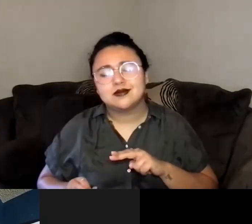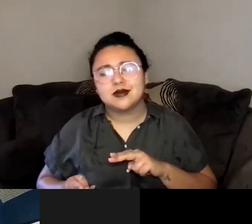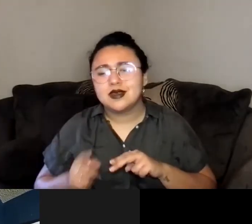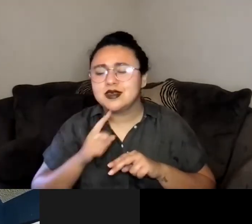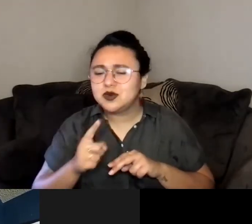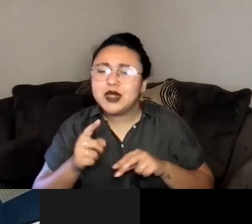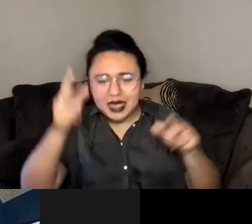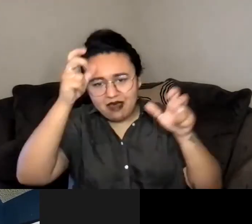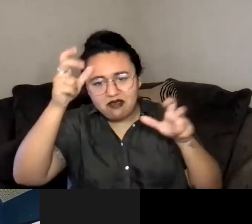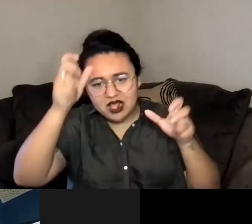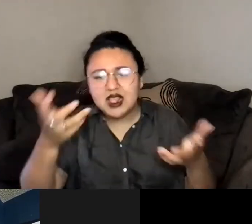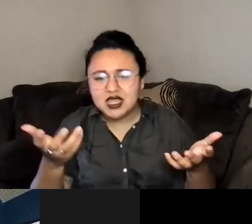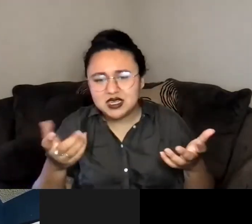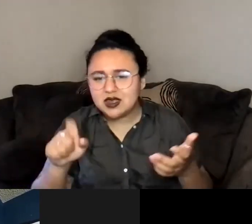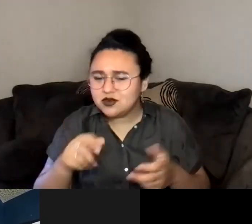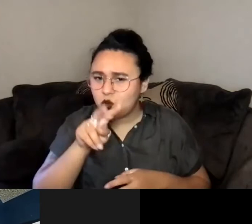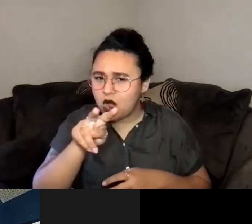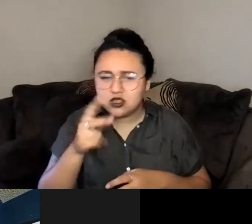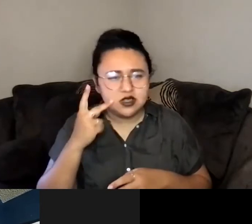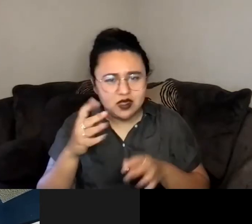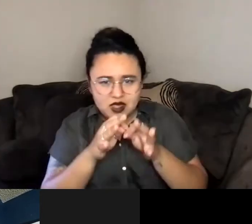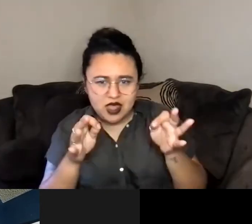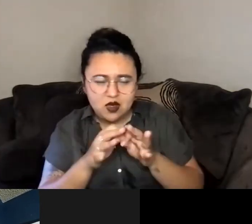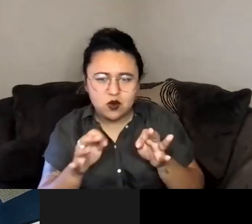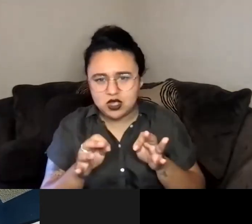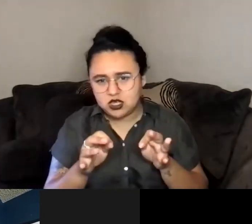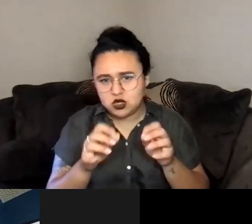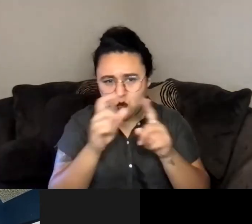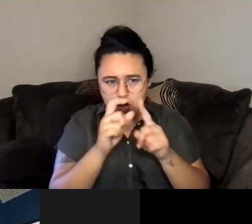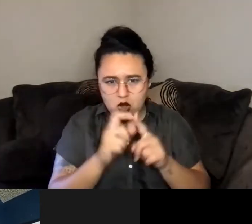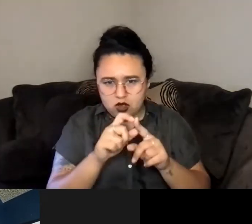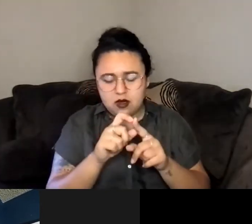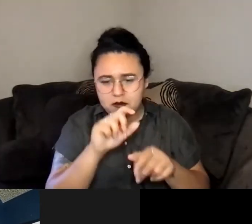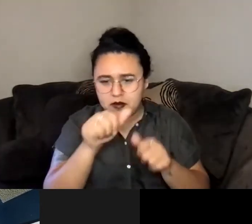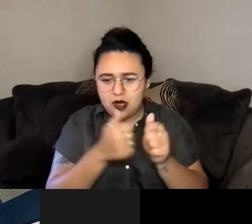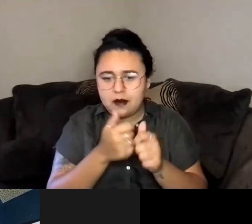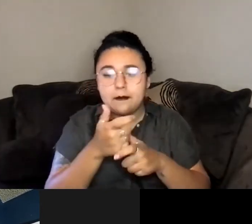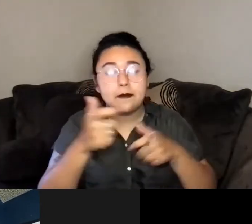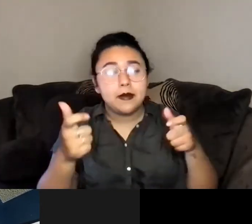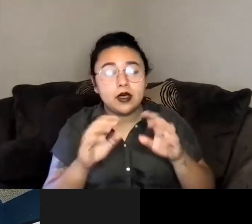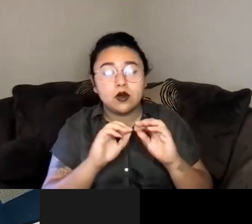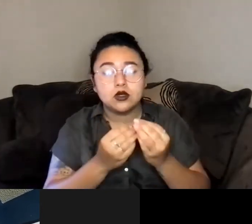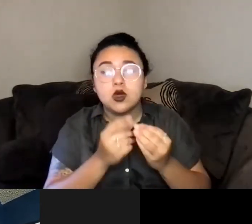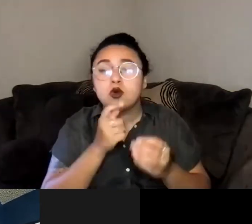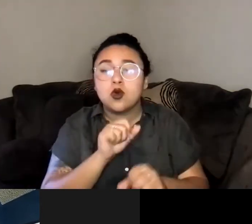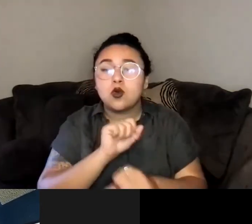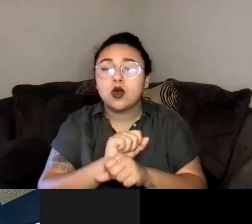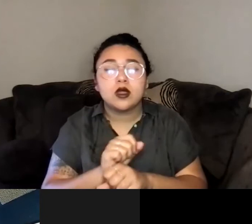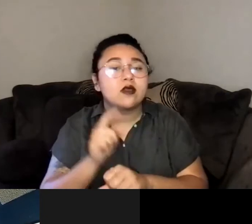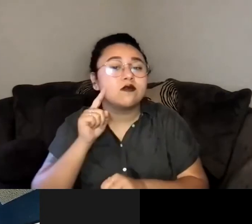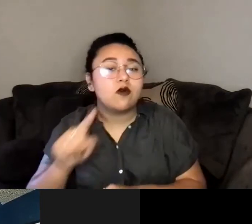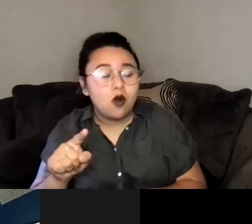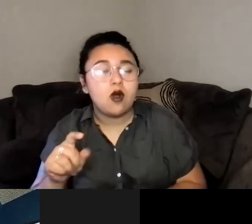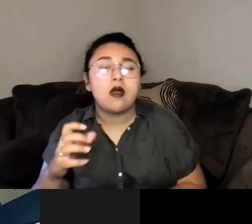You have to really watch for it in the language around big organizations that are working towards fat rights that are not by and